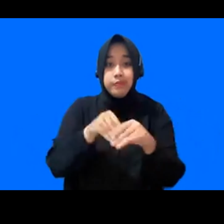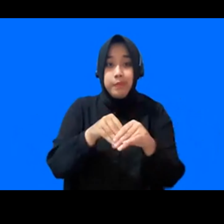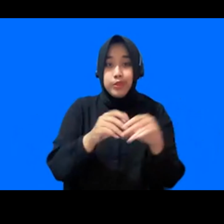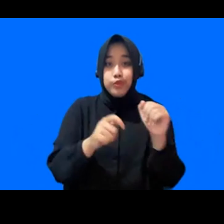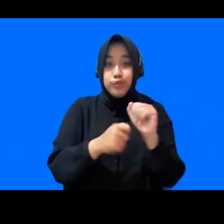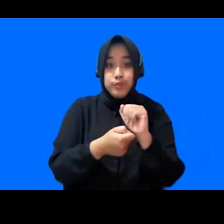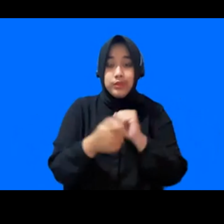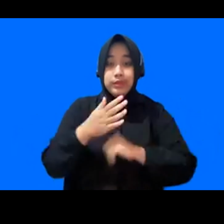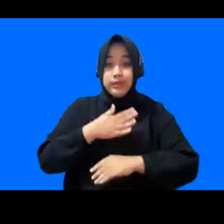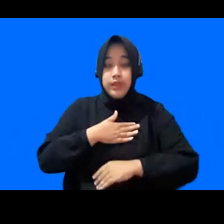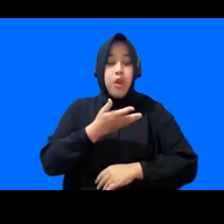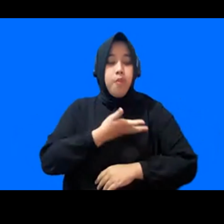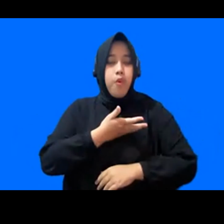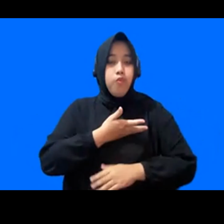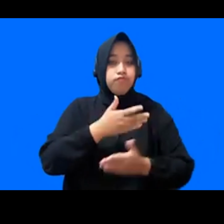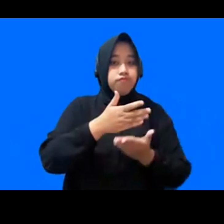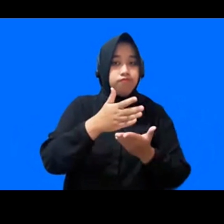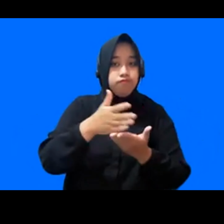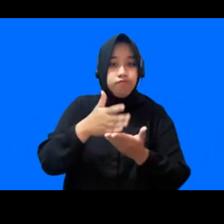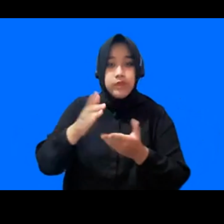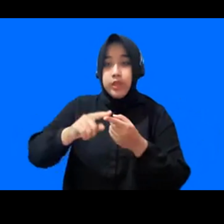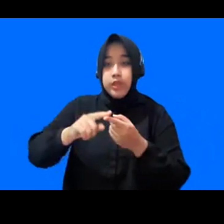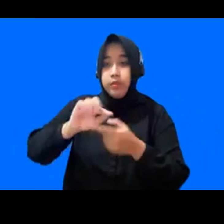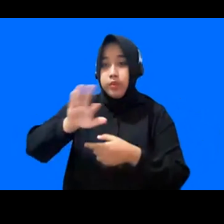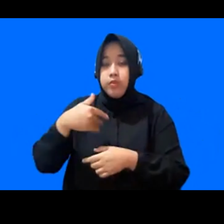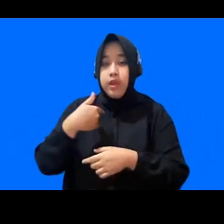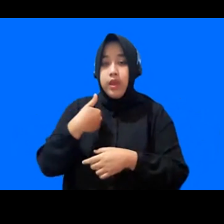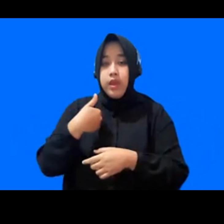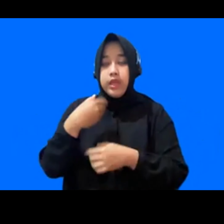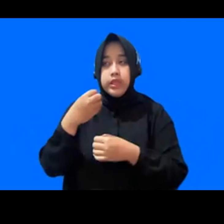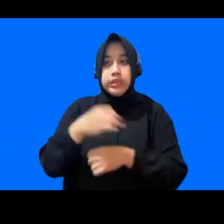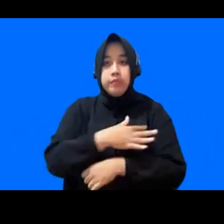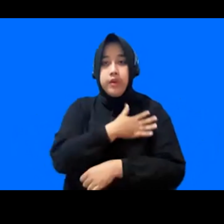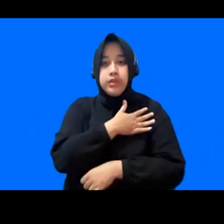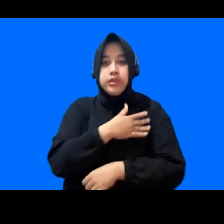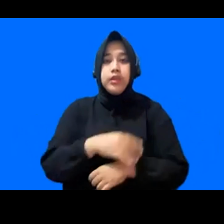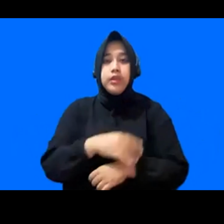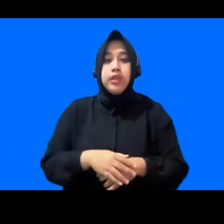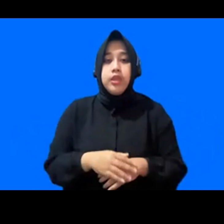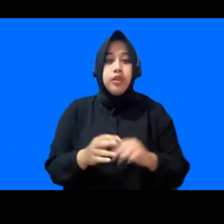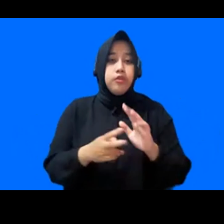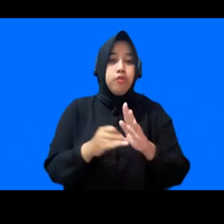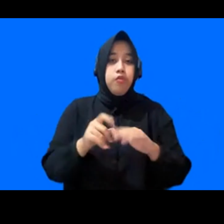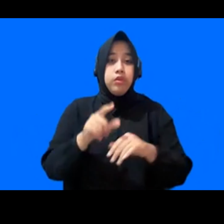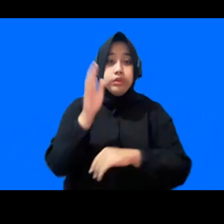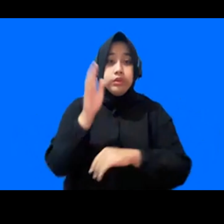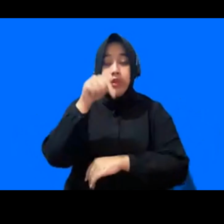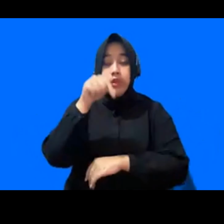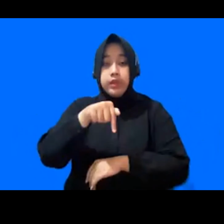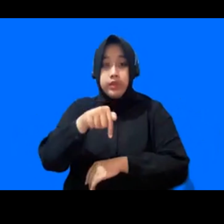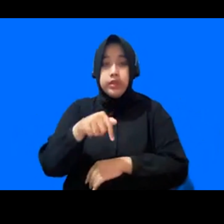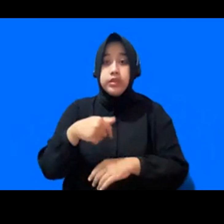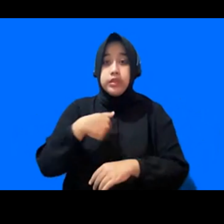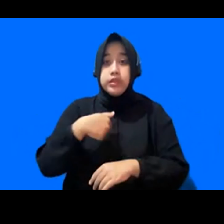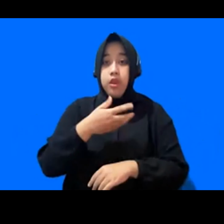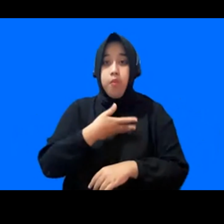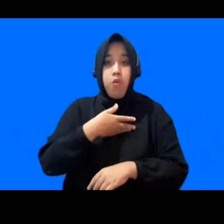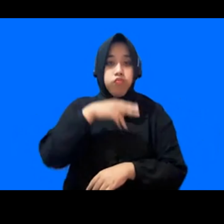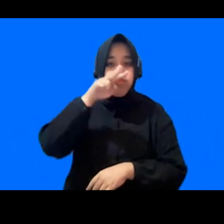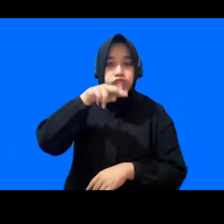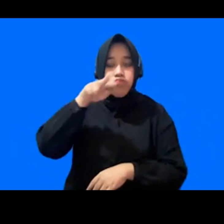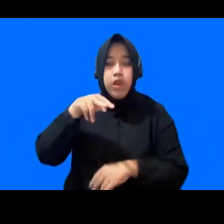So throughout the rest of this seminar, we'd love to capture your reflections as we go along. And to do so, we've set up a